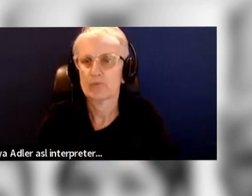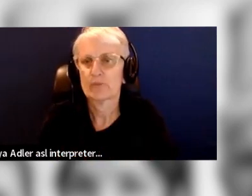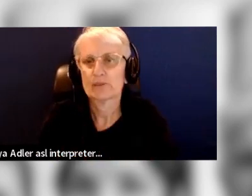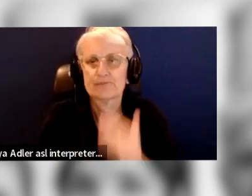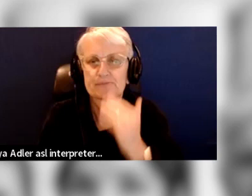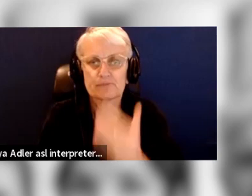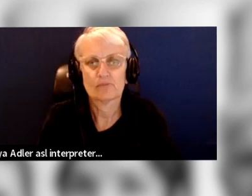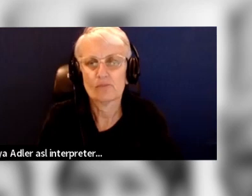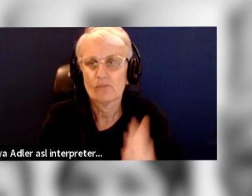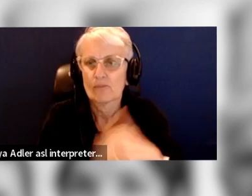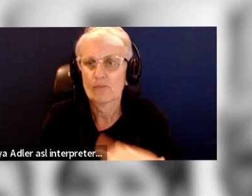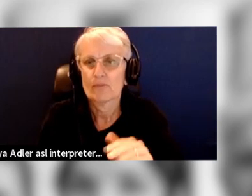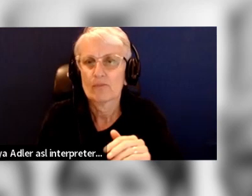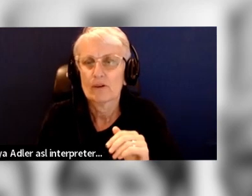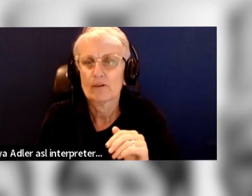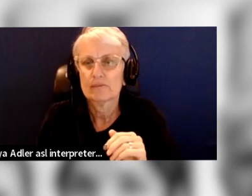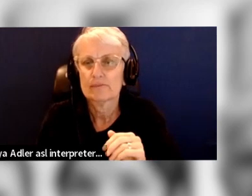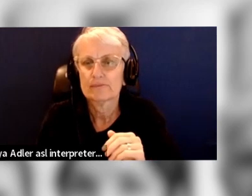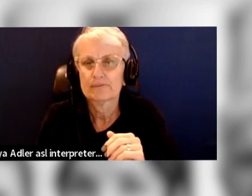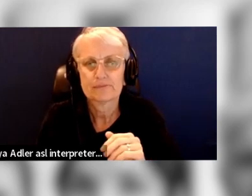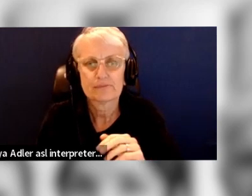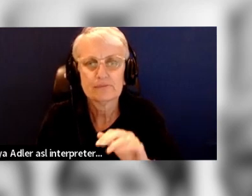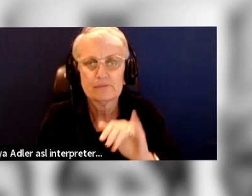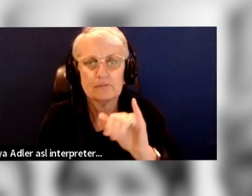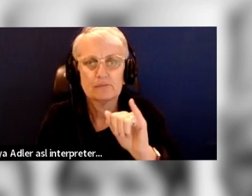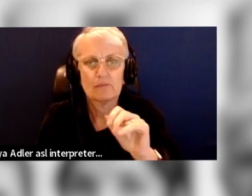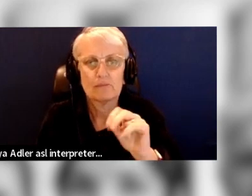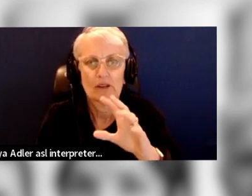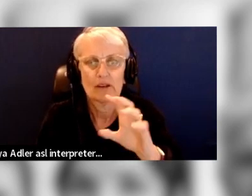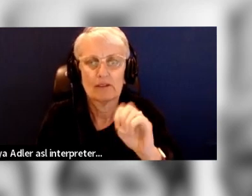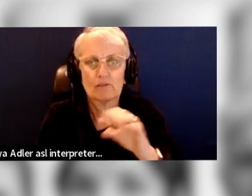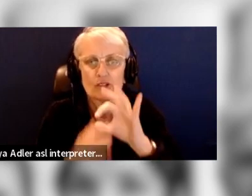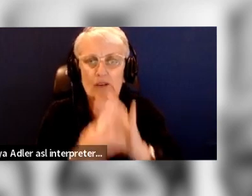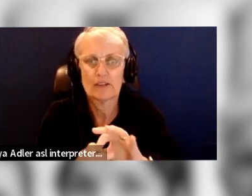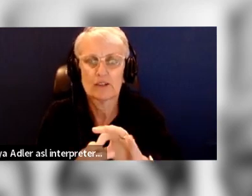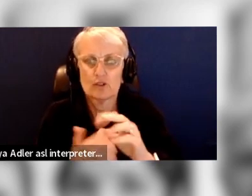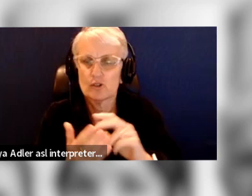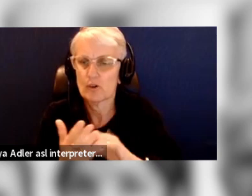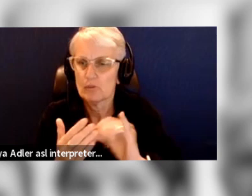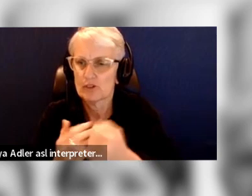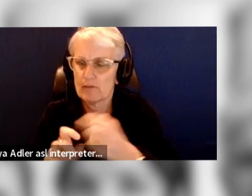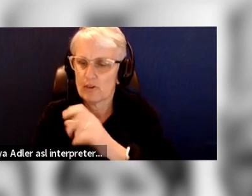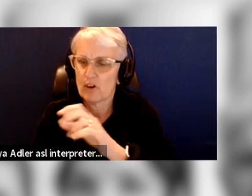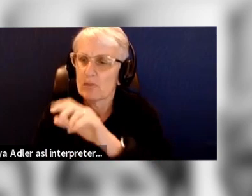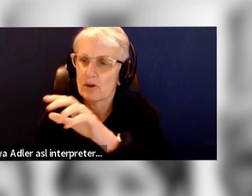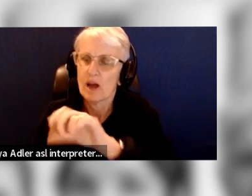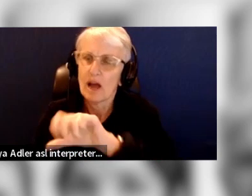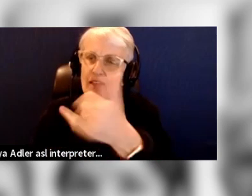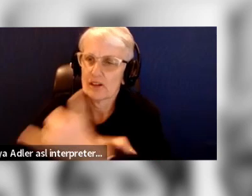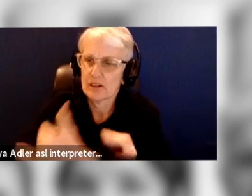Thank you. Next question. Would an invoice related to the project from overseas be acceptable as an eligible